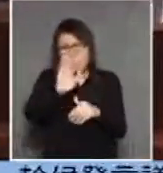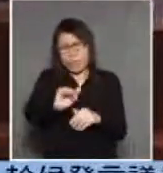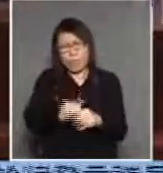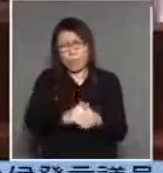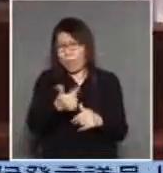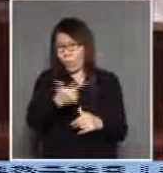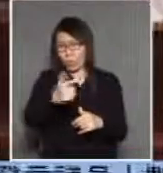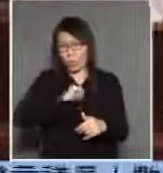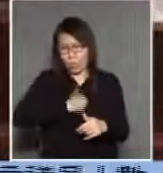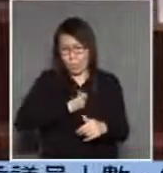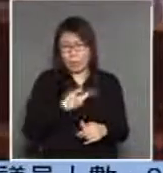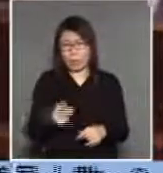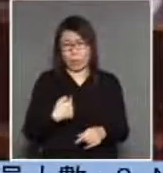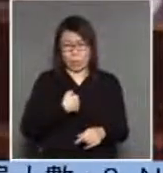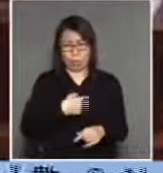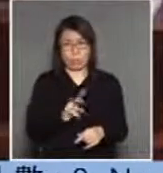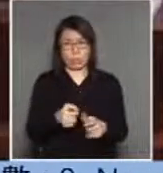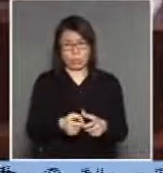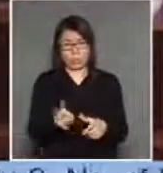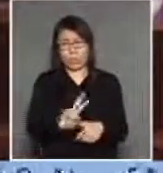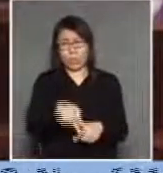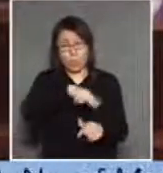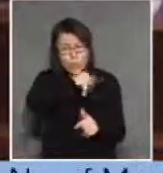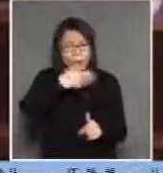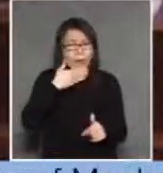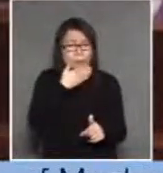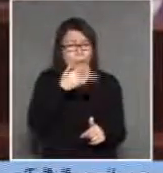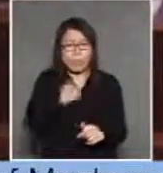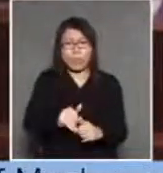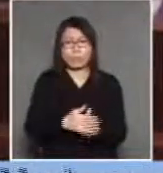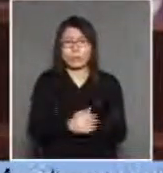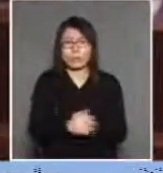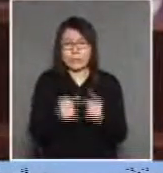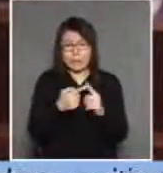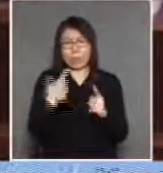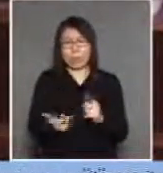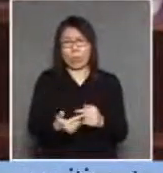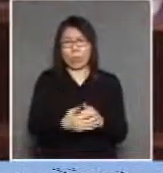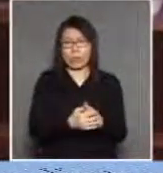very mean. Many employers are looking for